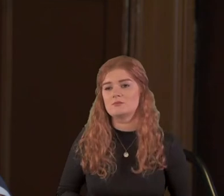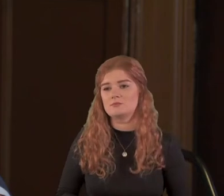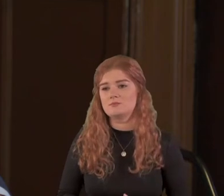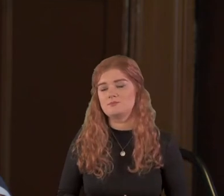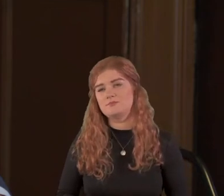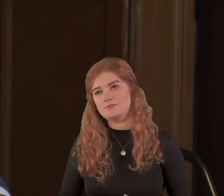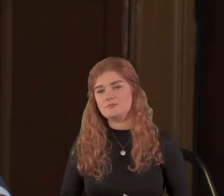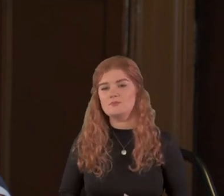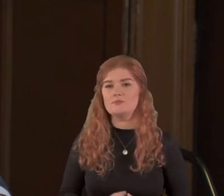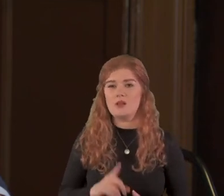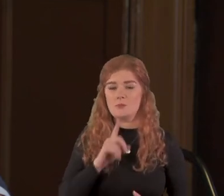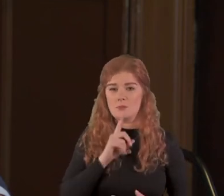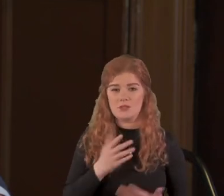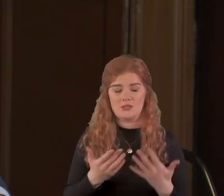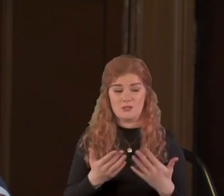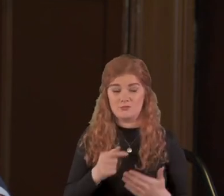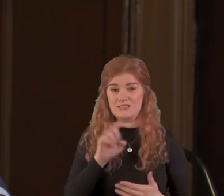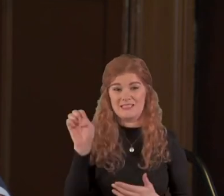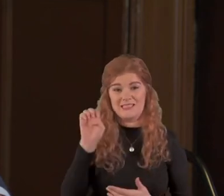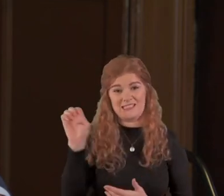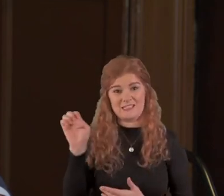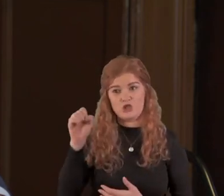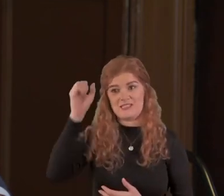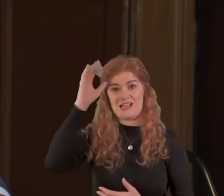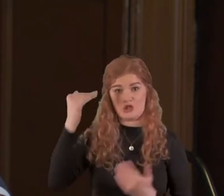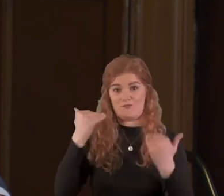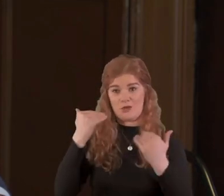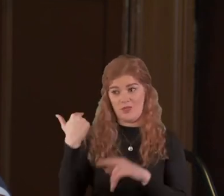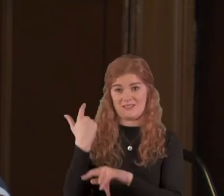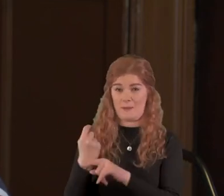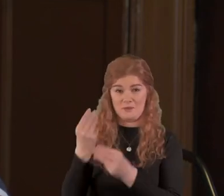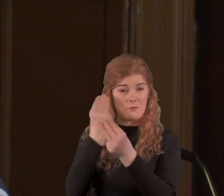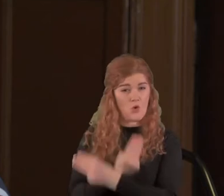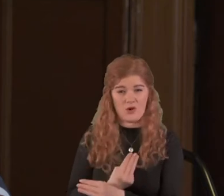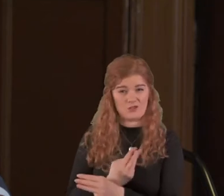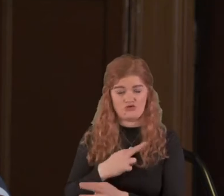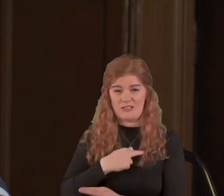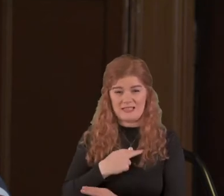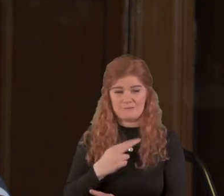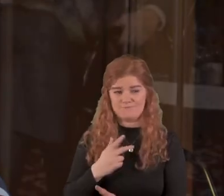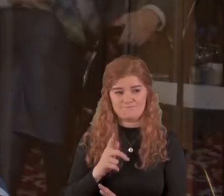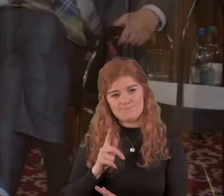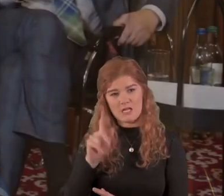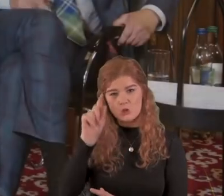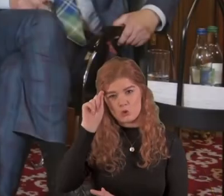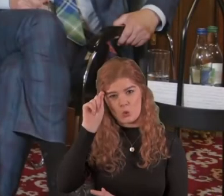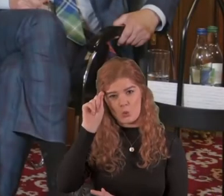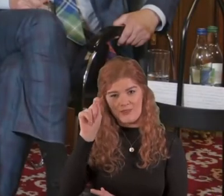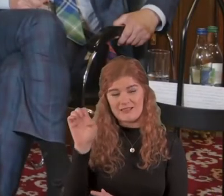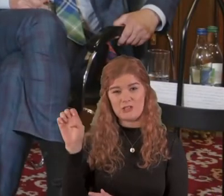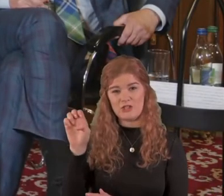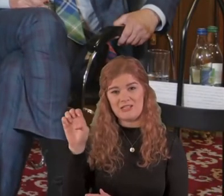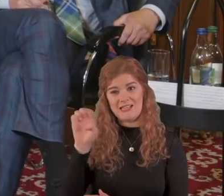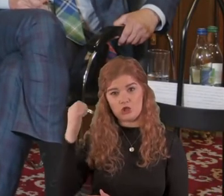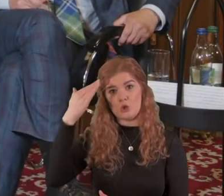Given how poor British intelligence was in this period, I rather doubt whether the British knew how weak